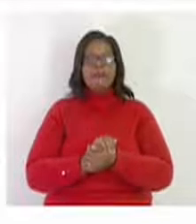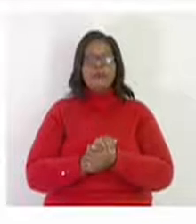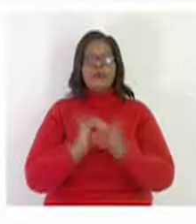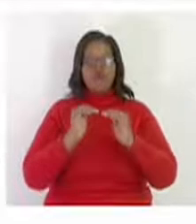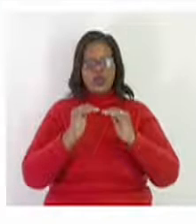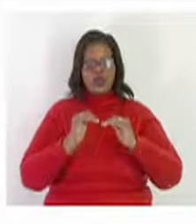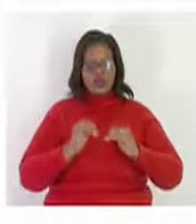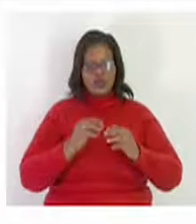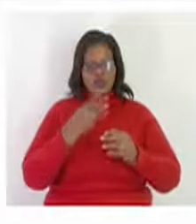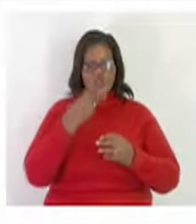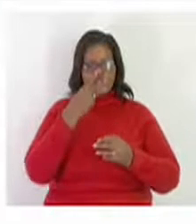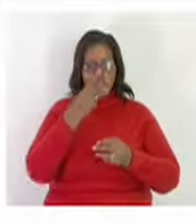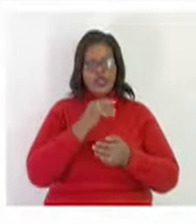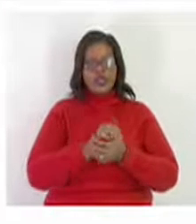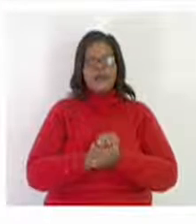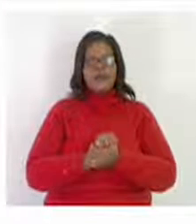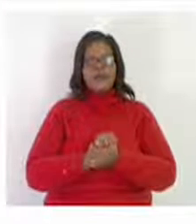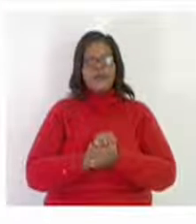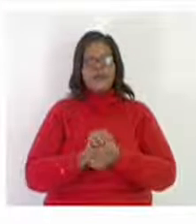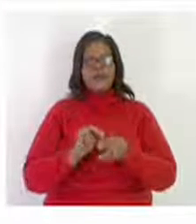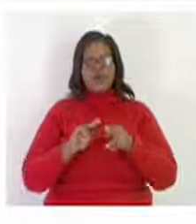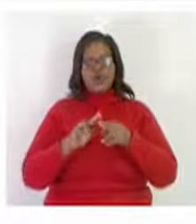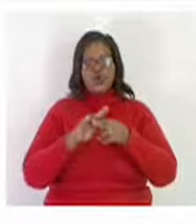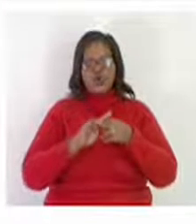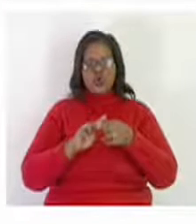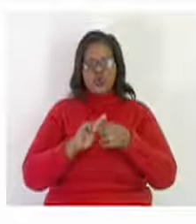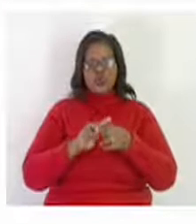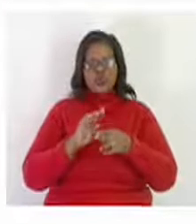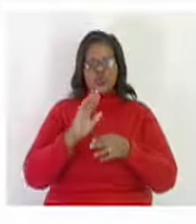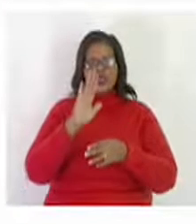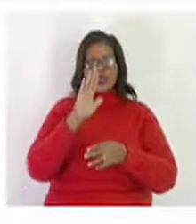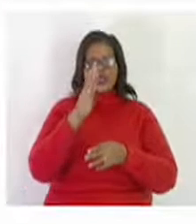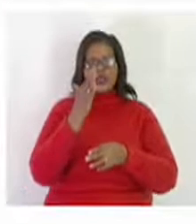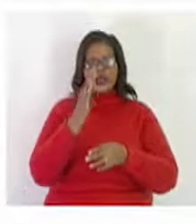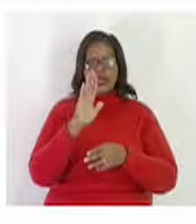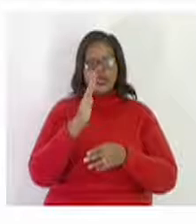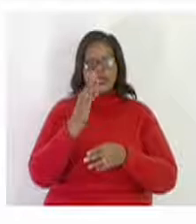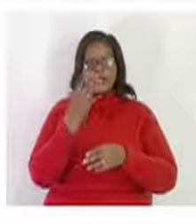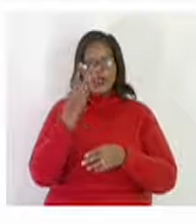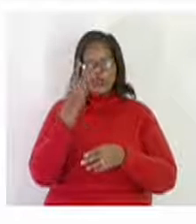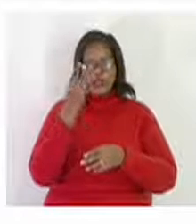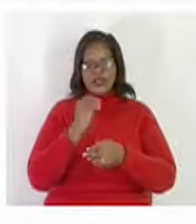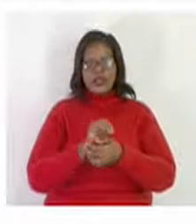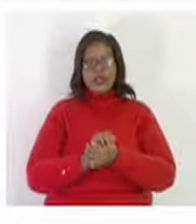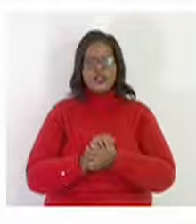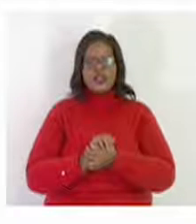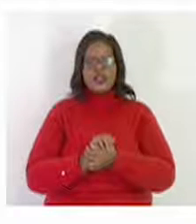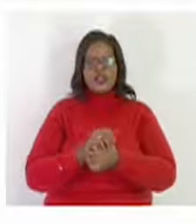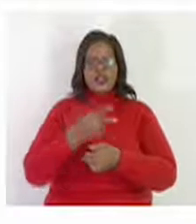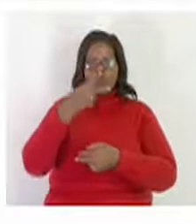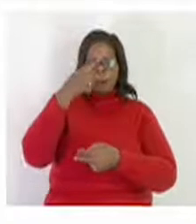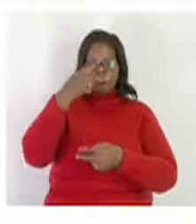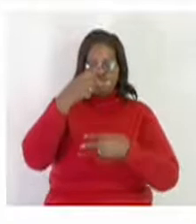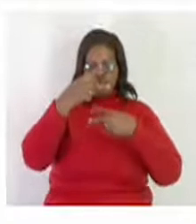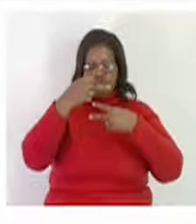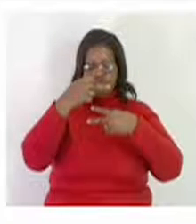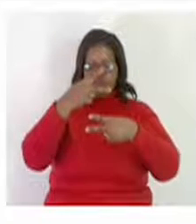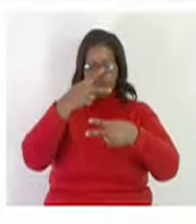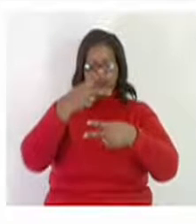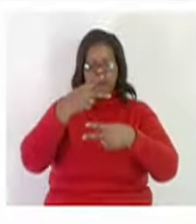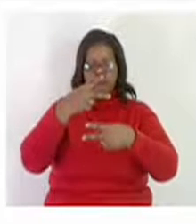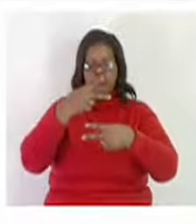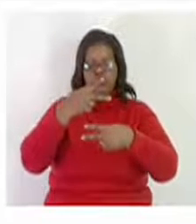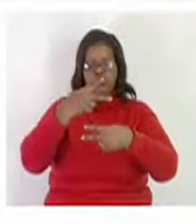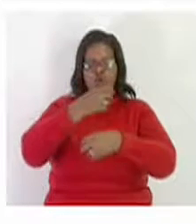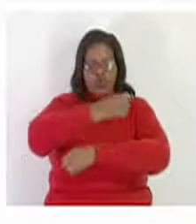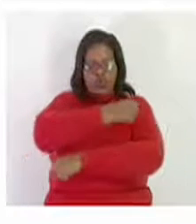question, which you need to use the signs, the 3 signs, to make the statements